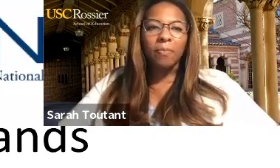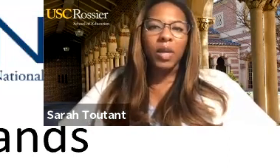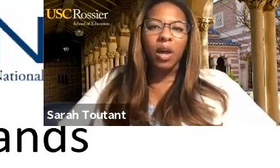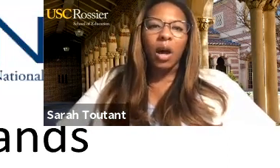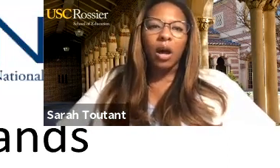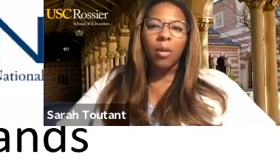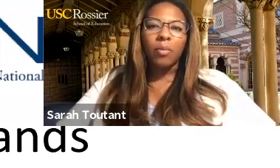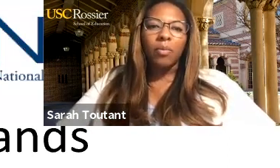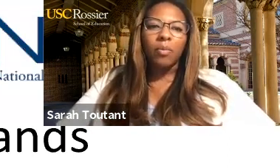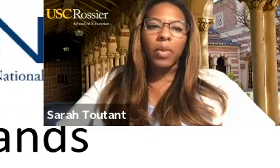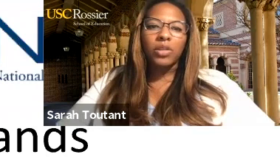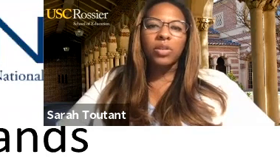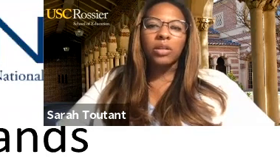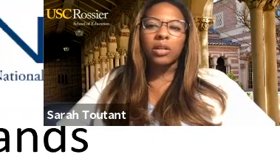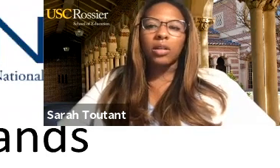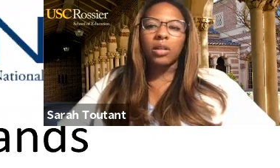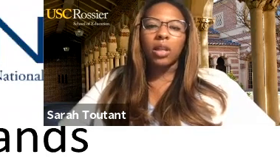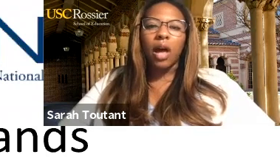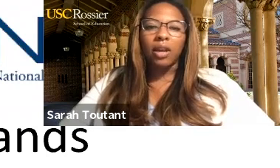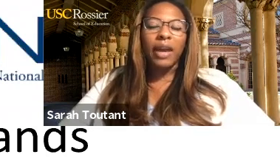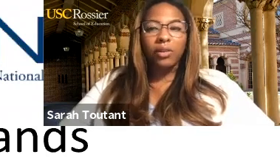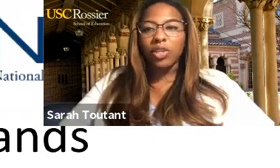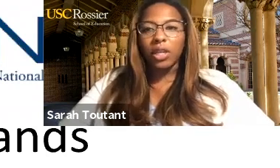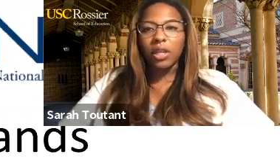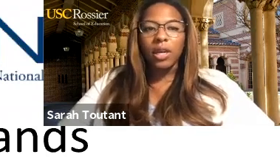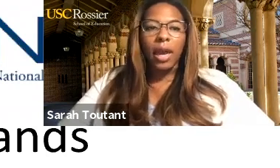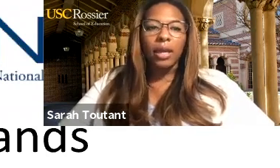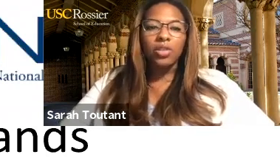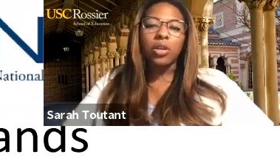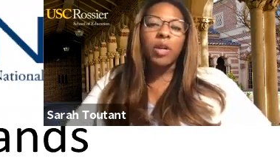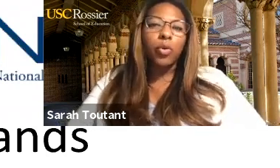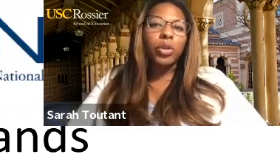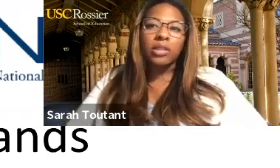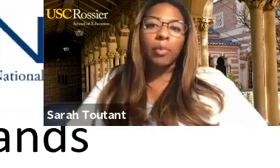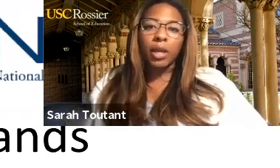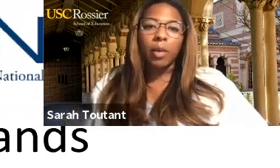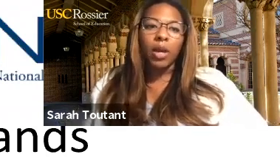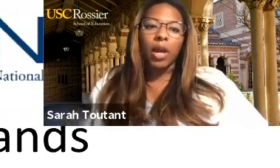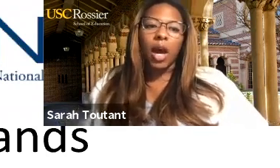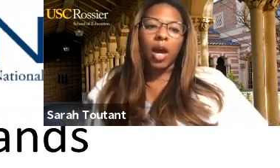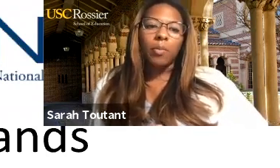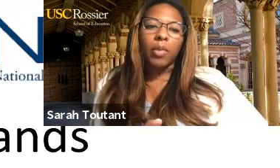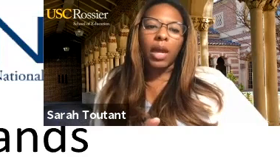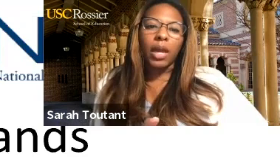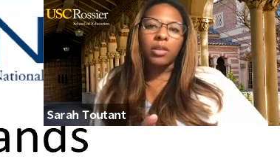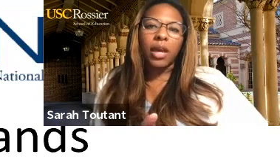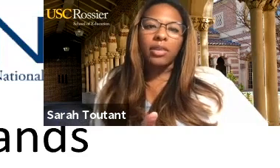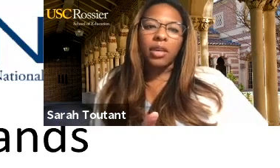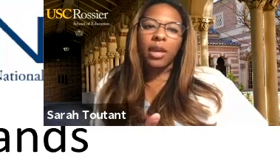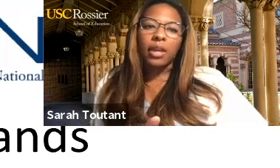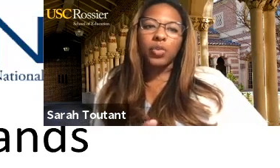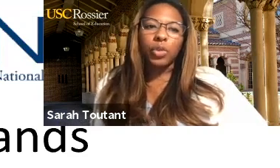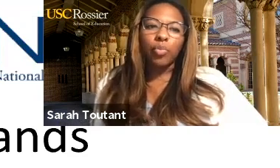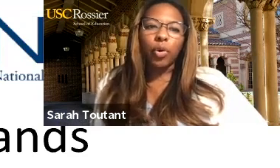time. It took a lot of energy, and it took people really stepping up. And I